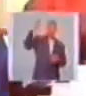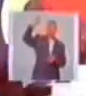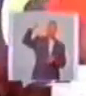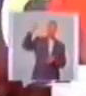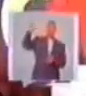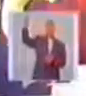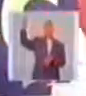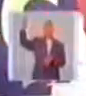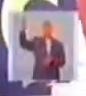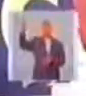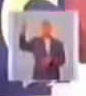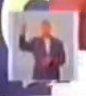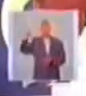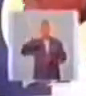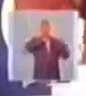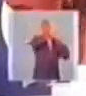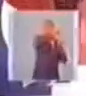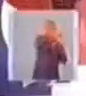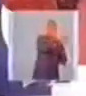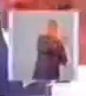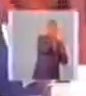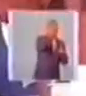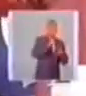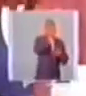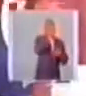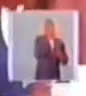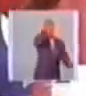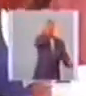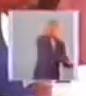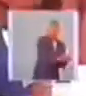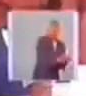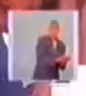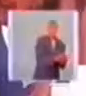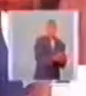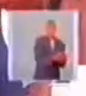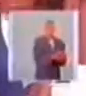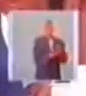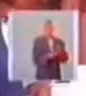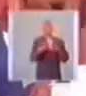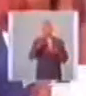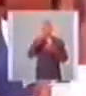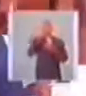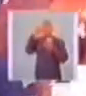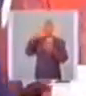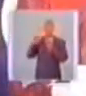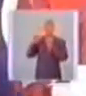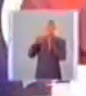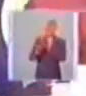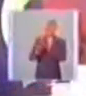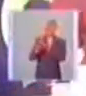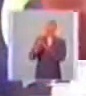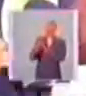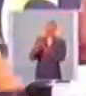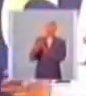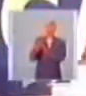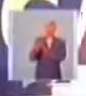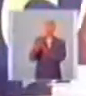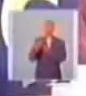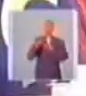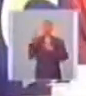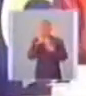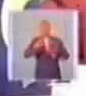Then his wife one day so day. Levi for no. And to so do you know Yanko Paul share once a one bank on Womo a jai omum